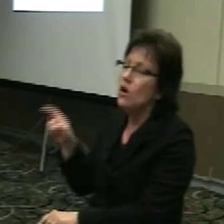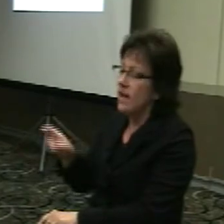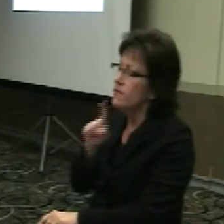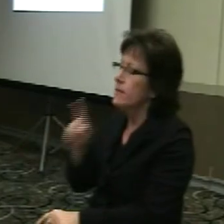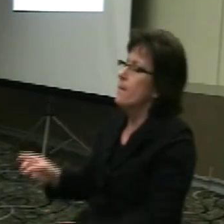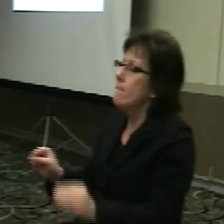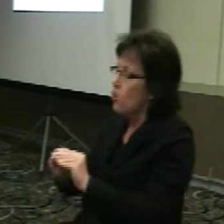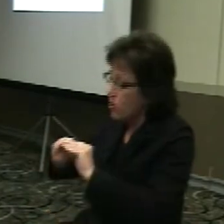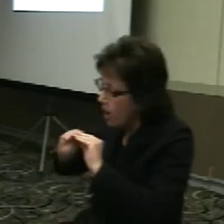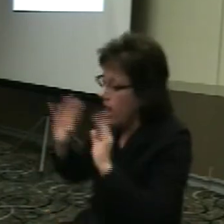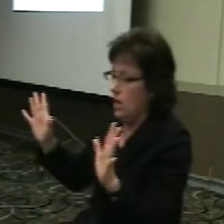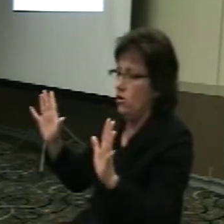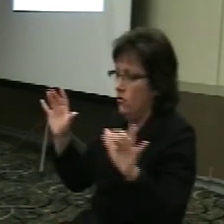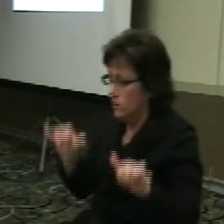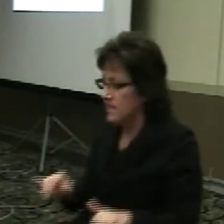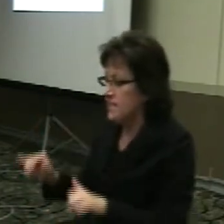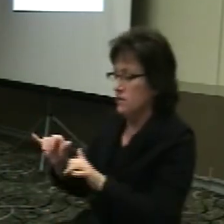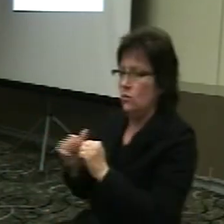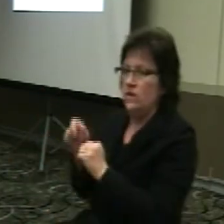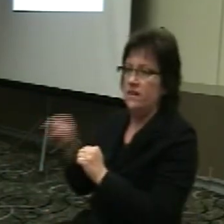kid.